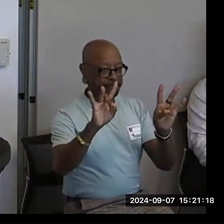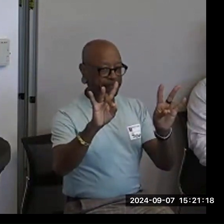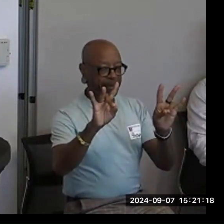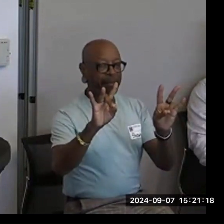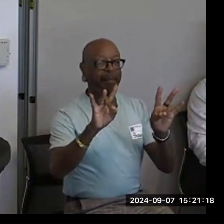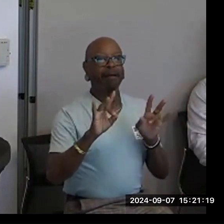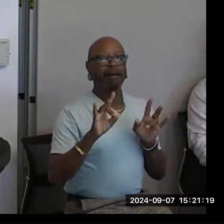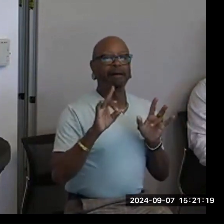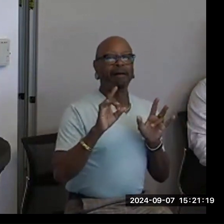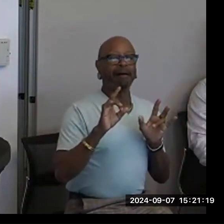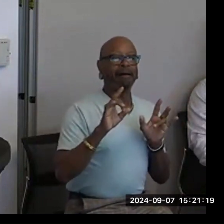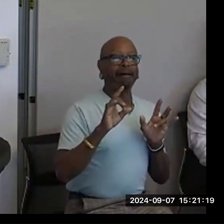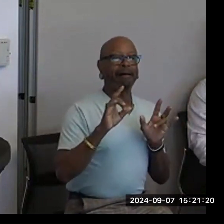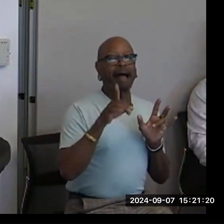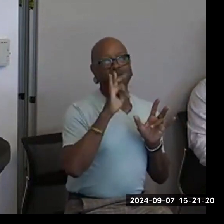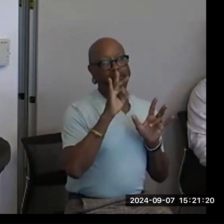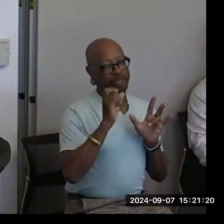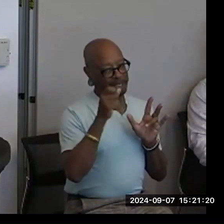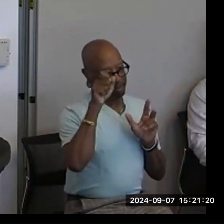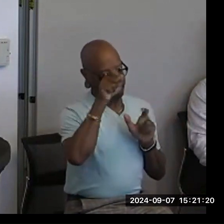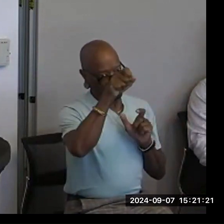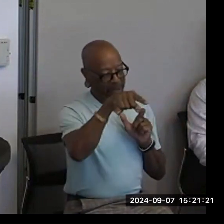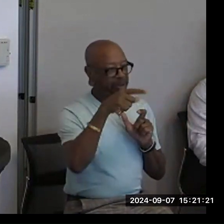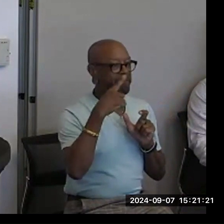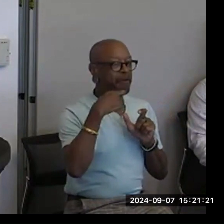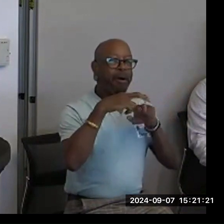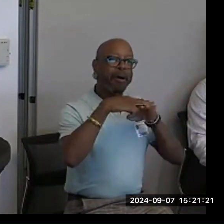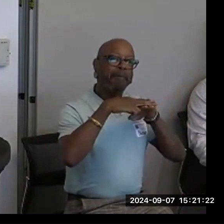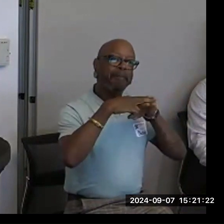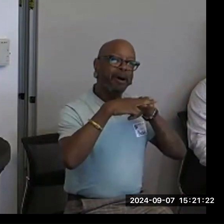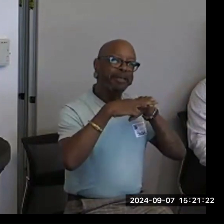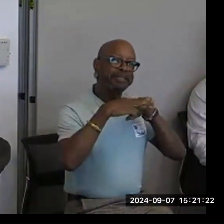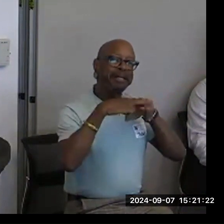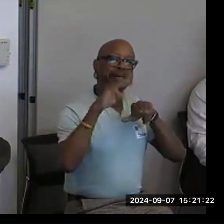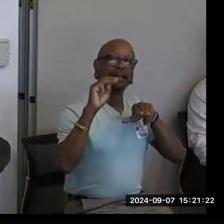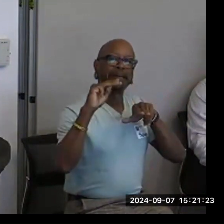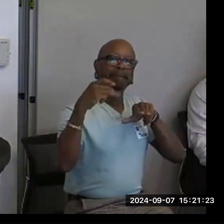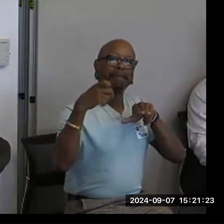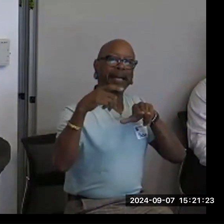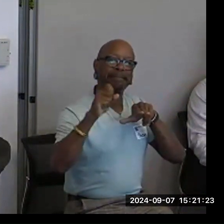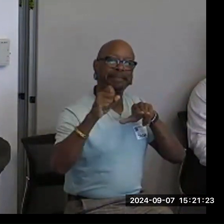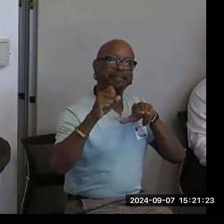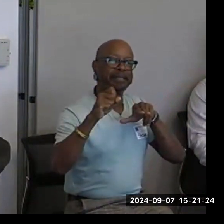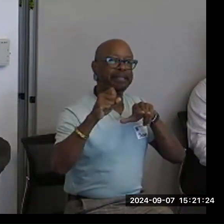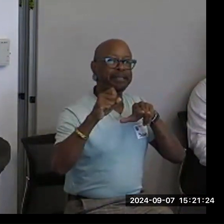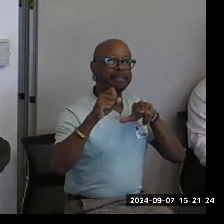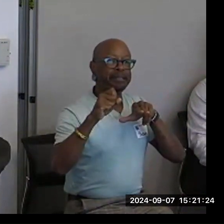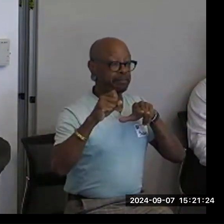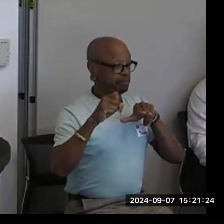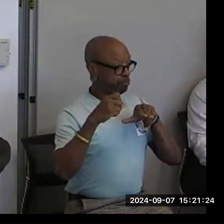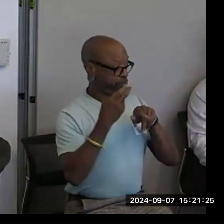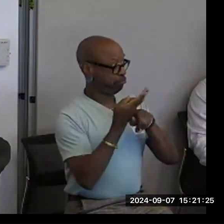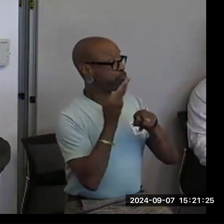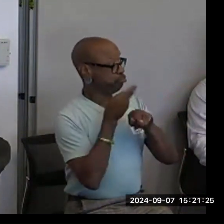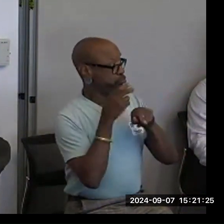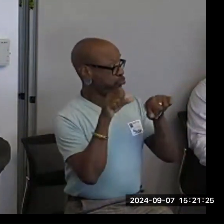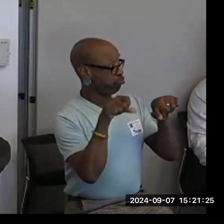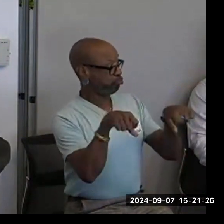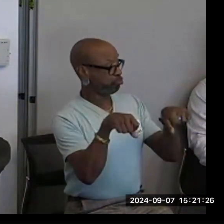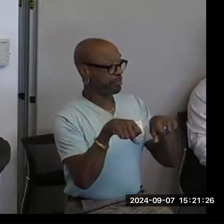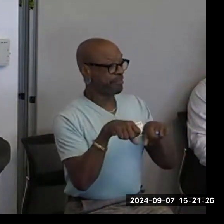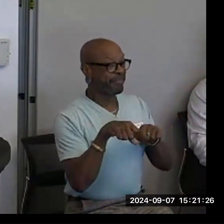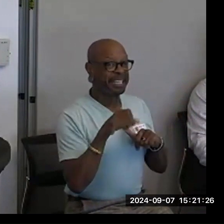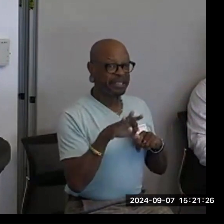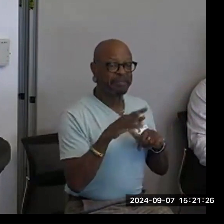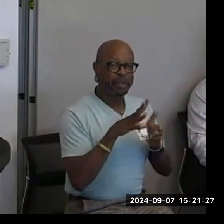I have to throw in a plug for BART station maps. They are so useful. Oh, if